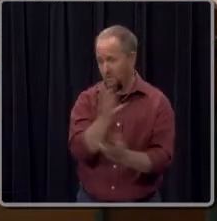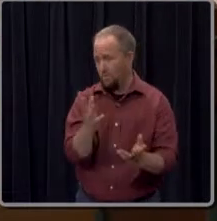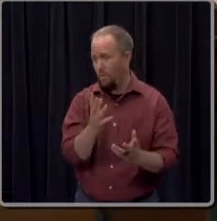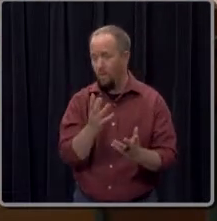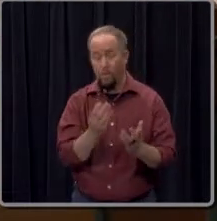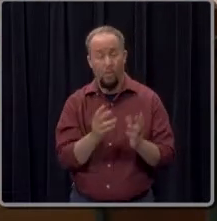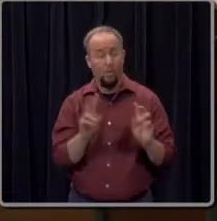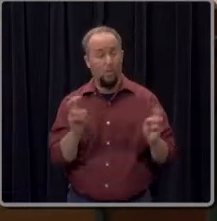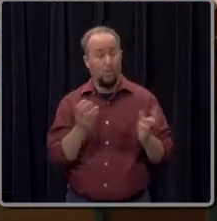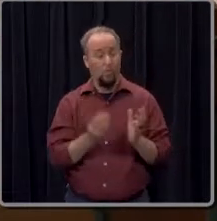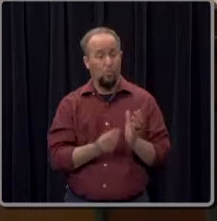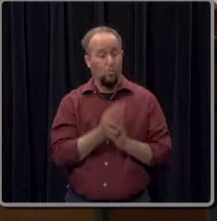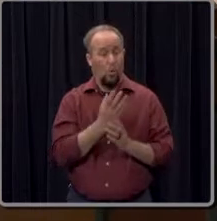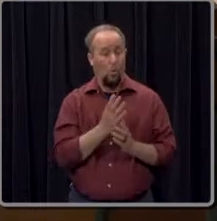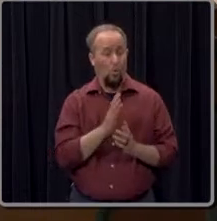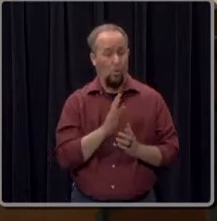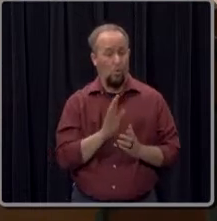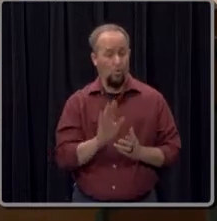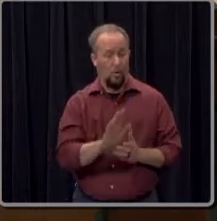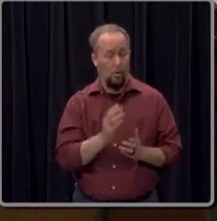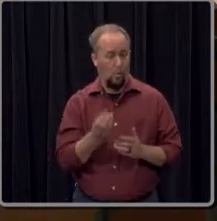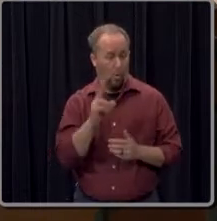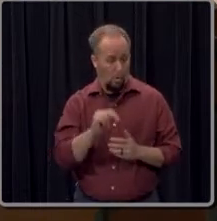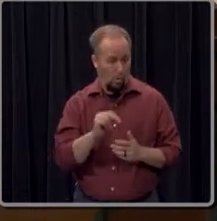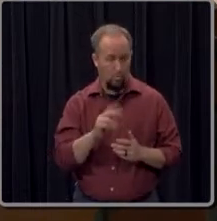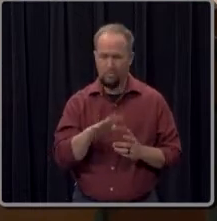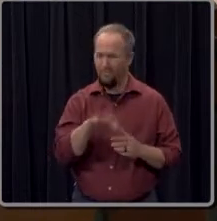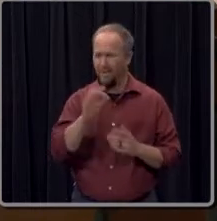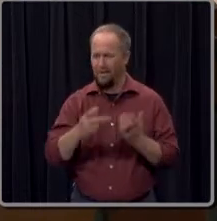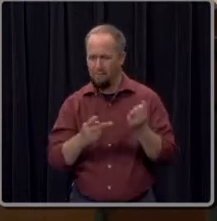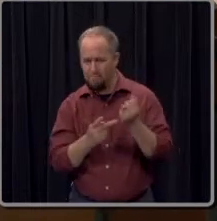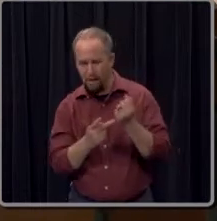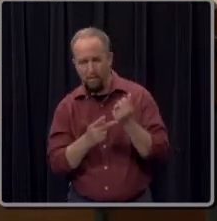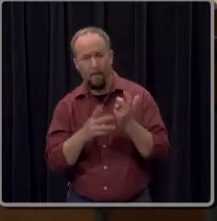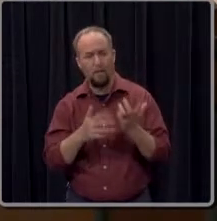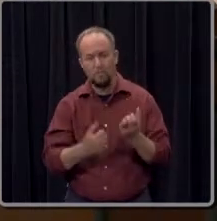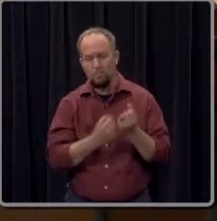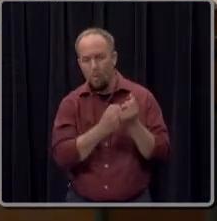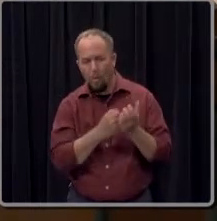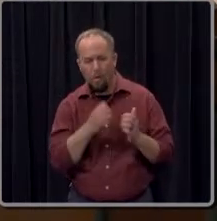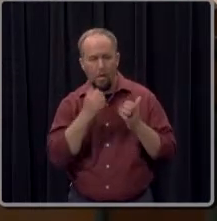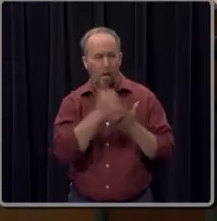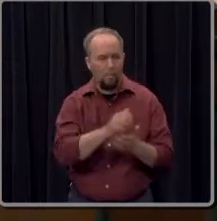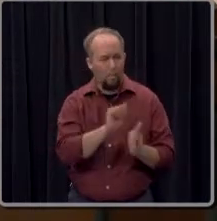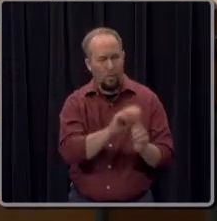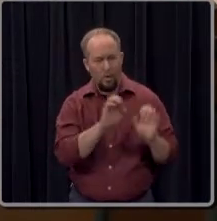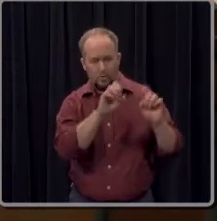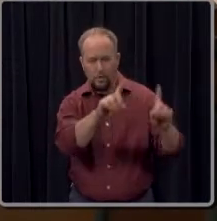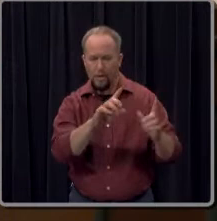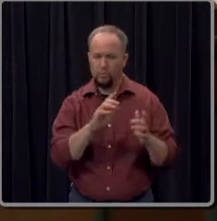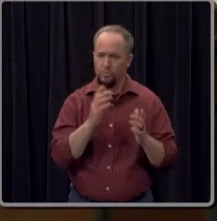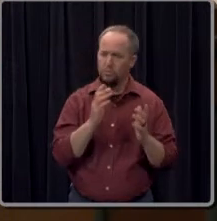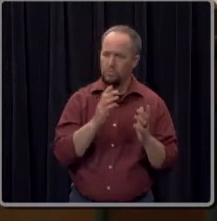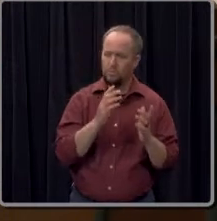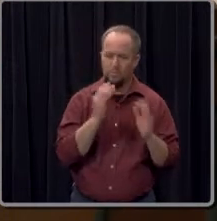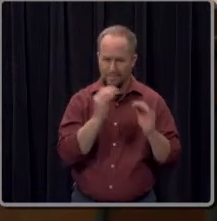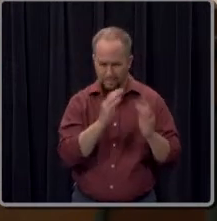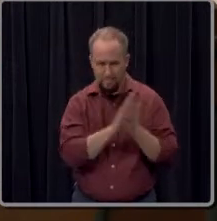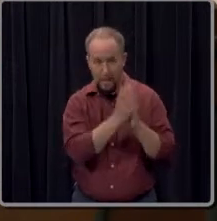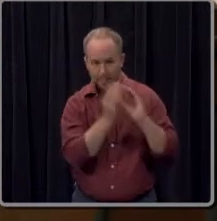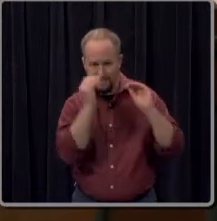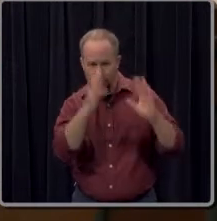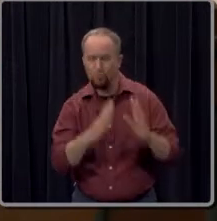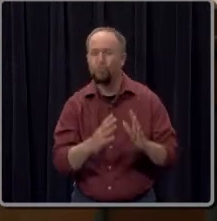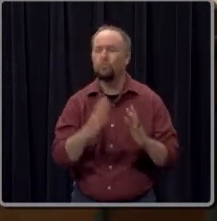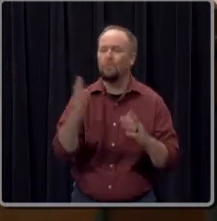Grow Their Own program, finding our paras, supporting them, helping them with their education, getting them to be teachers, and where she said, "I want to come back